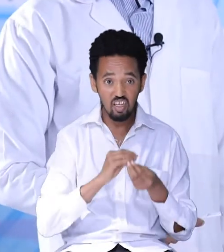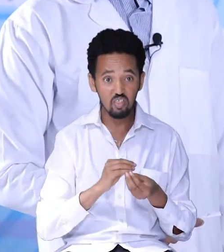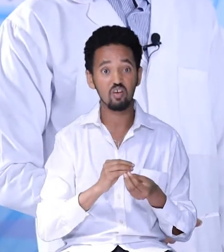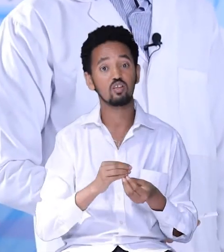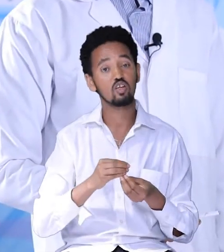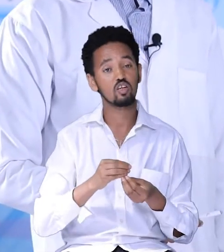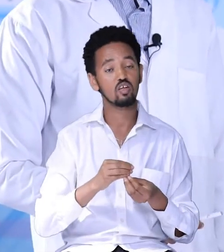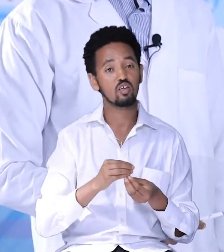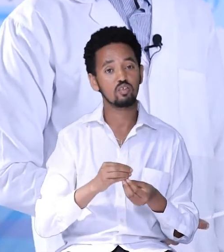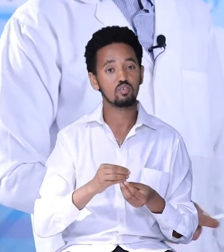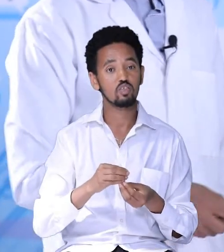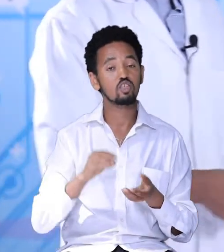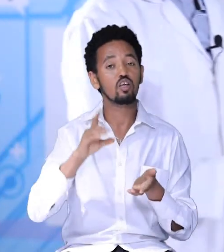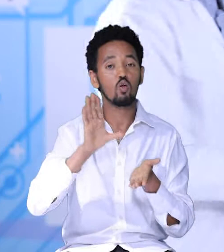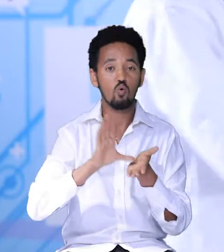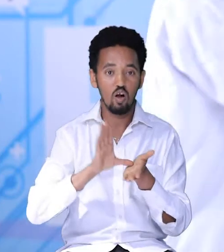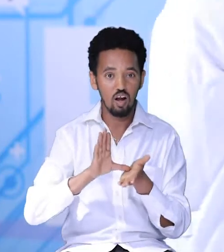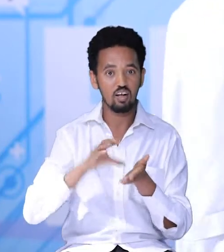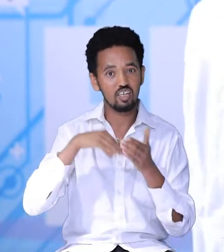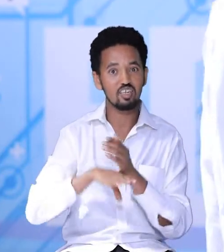area of Ethiopia shows